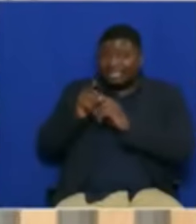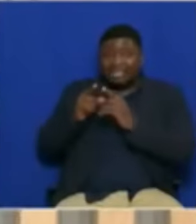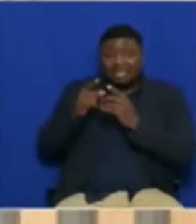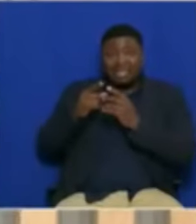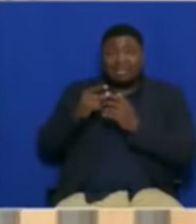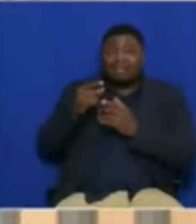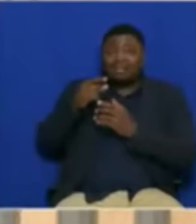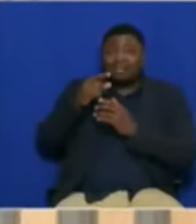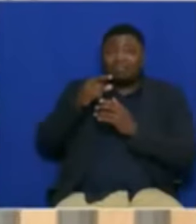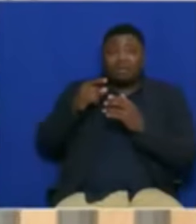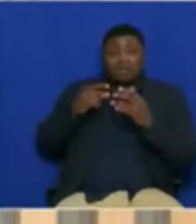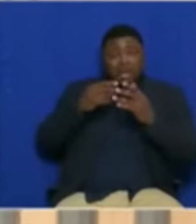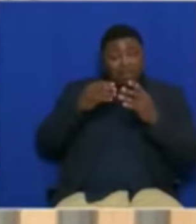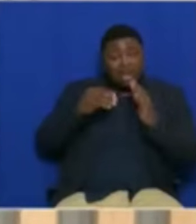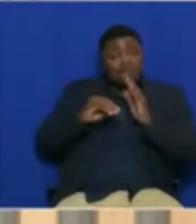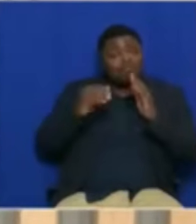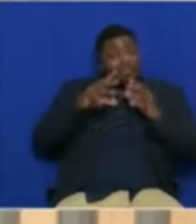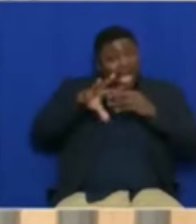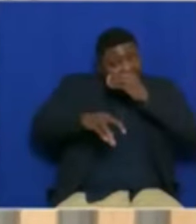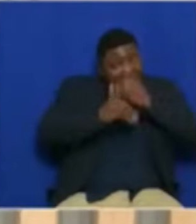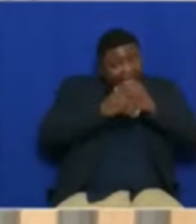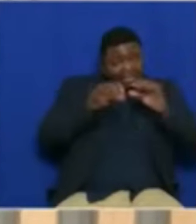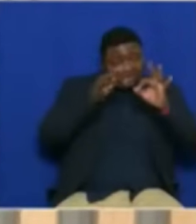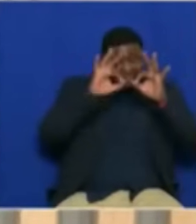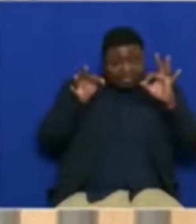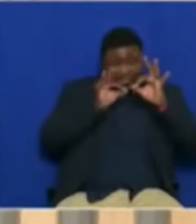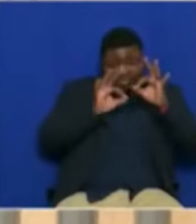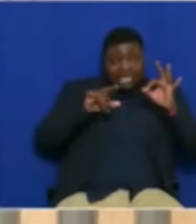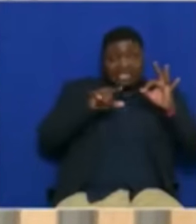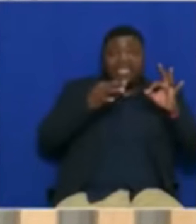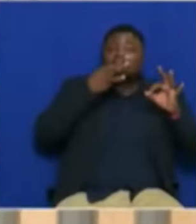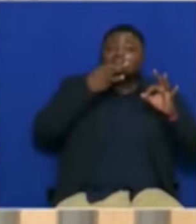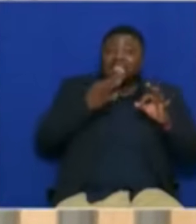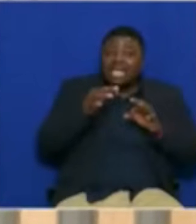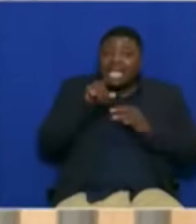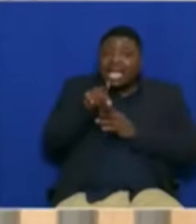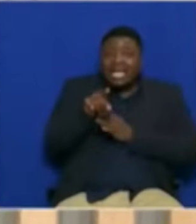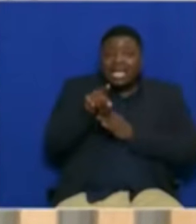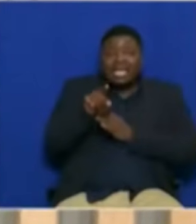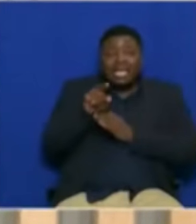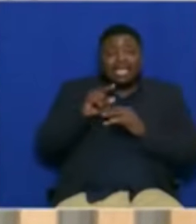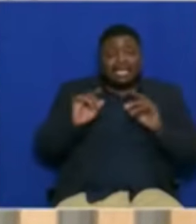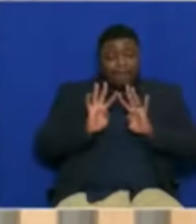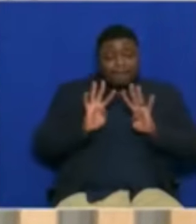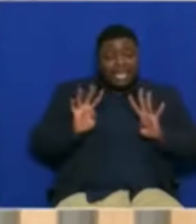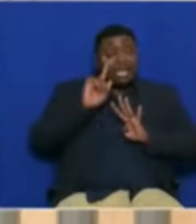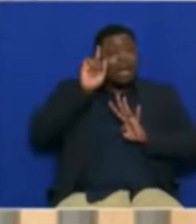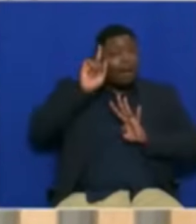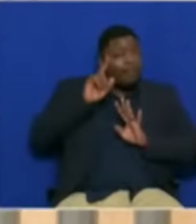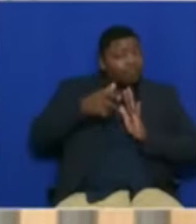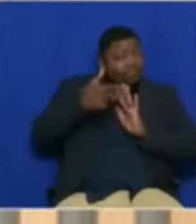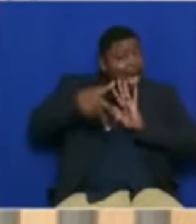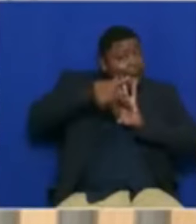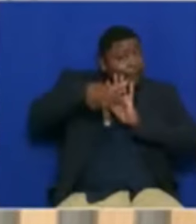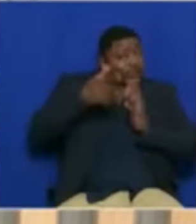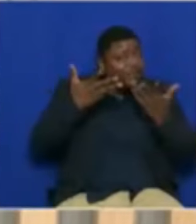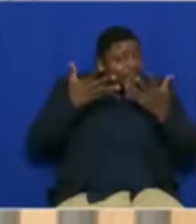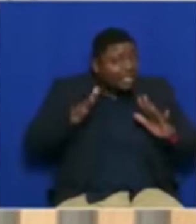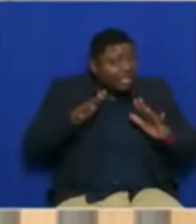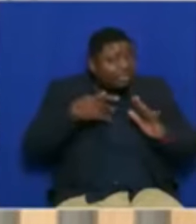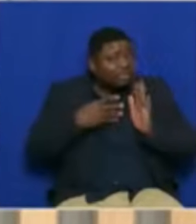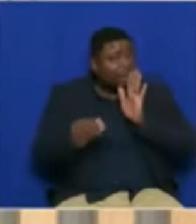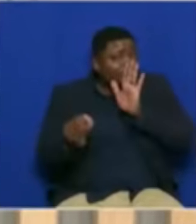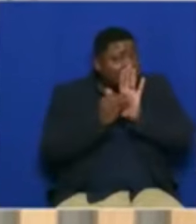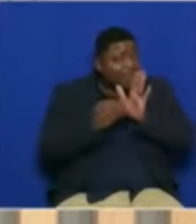omitted in this charge sheet. Can you Oversight, perhaps, or whatever. I just want to establish as a fact that it is not there. The approval is not referenced